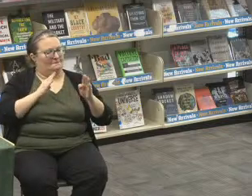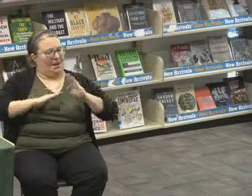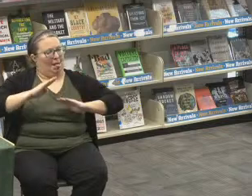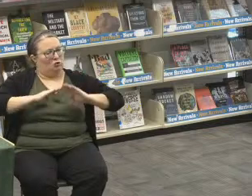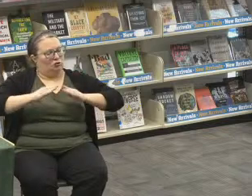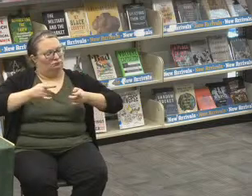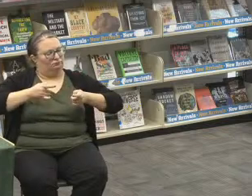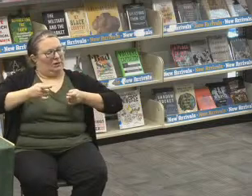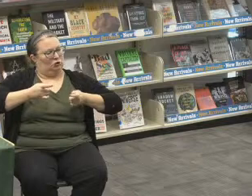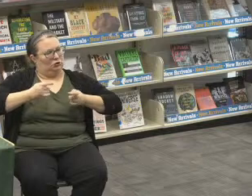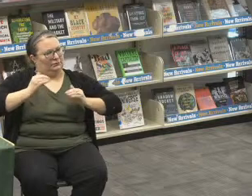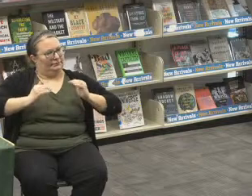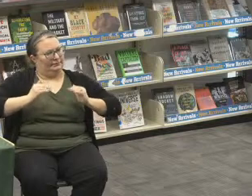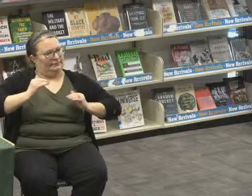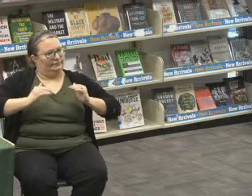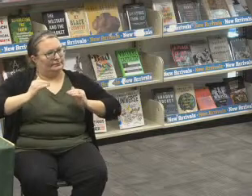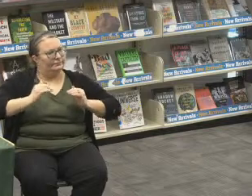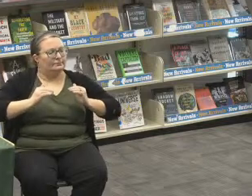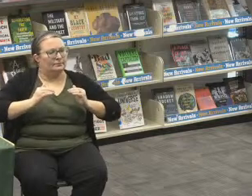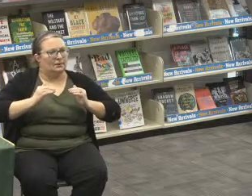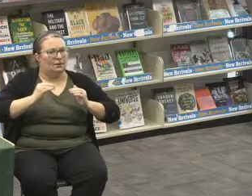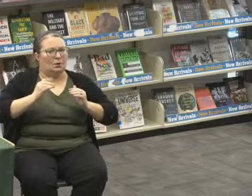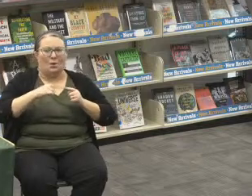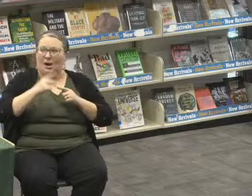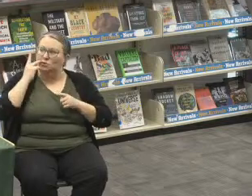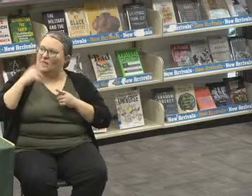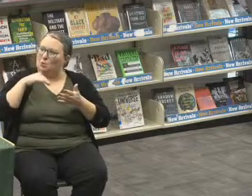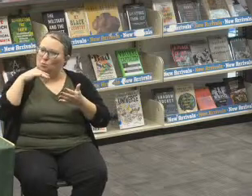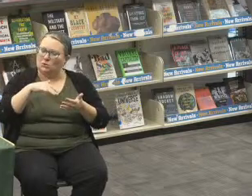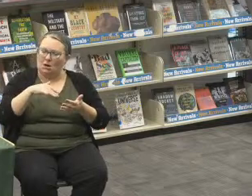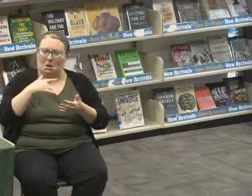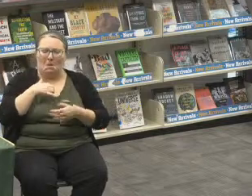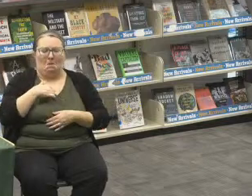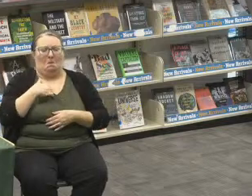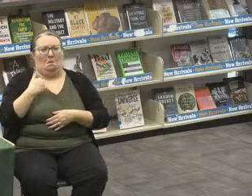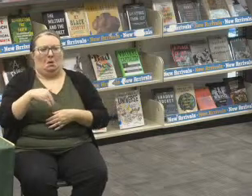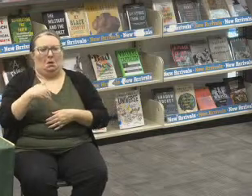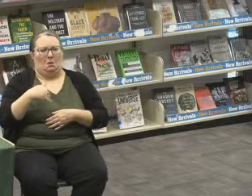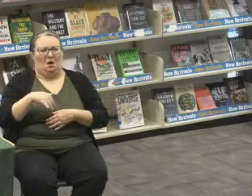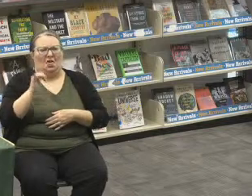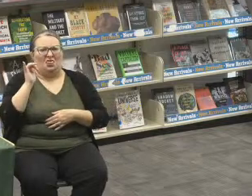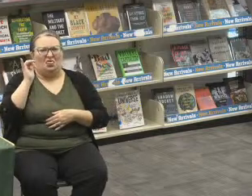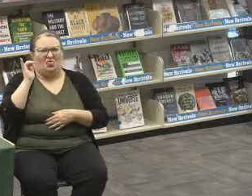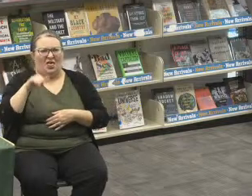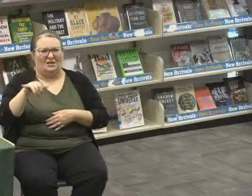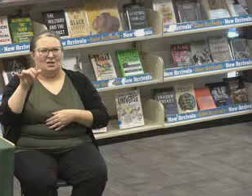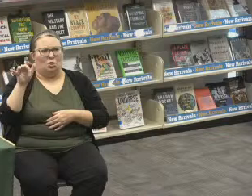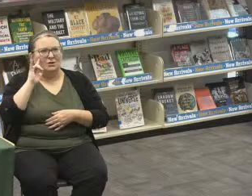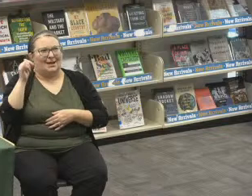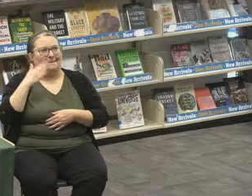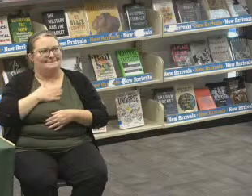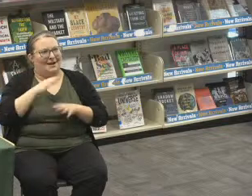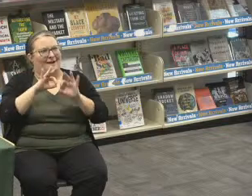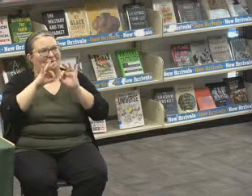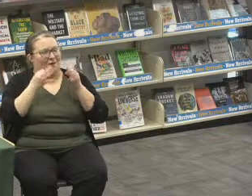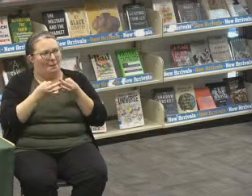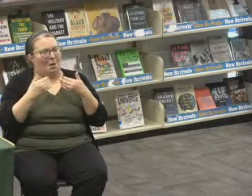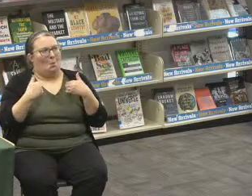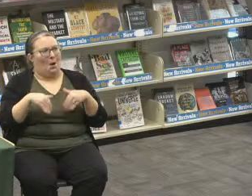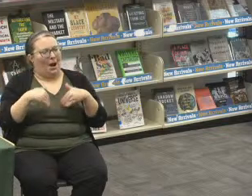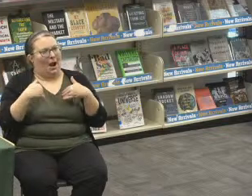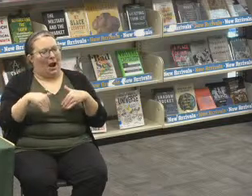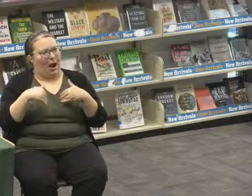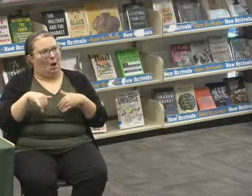So you can kind of, when I saw this study, I was like, well, this is like my family, hello.